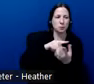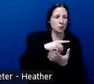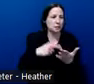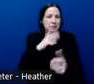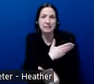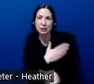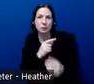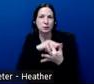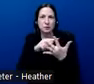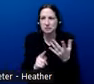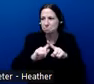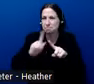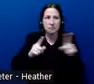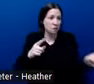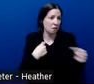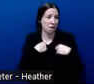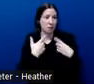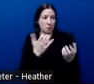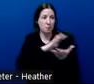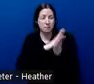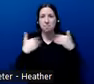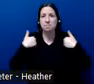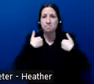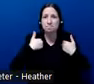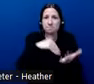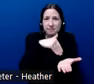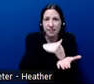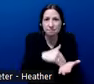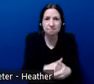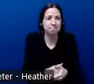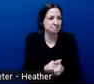become a veterinarian. Grace Key, Global News.